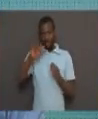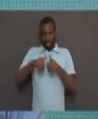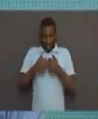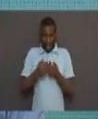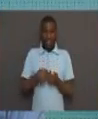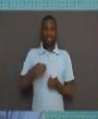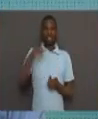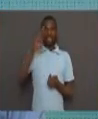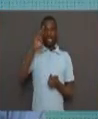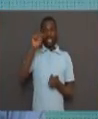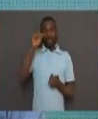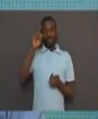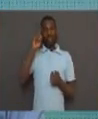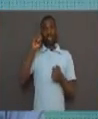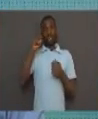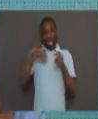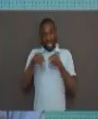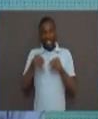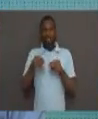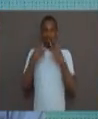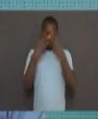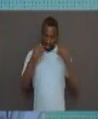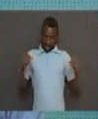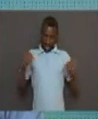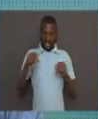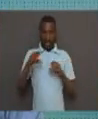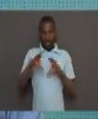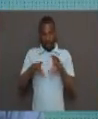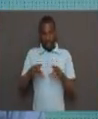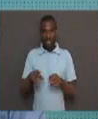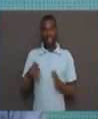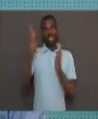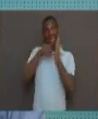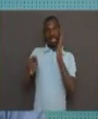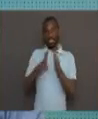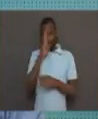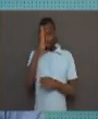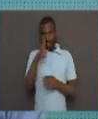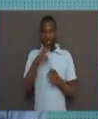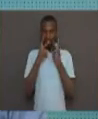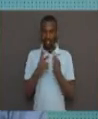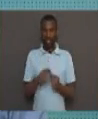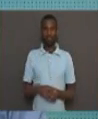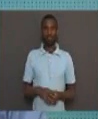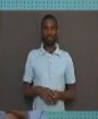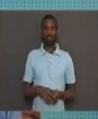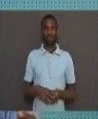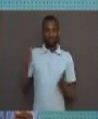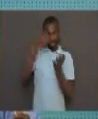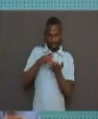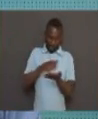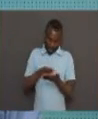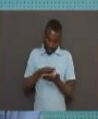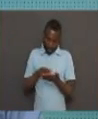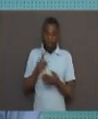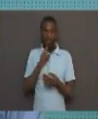Today, we have learned how radioactive decay produces radiation. We have